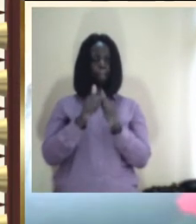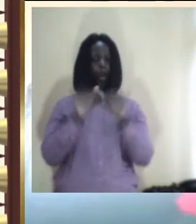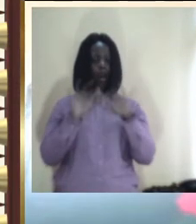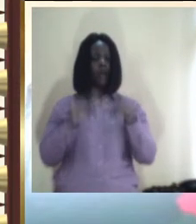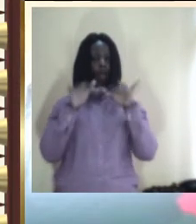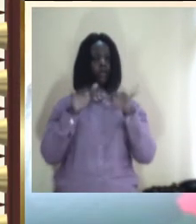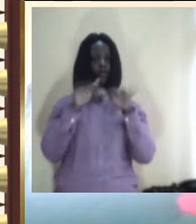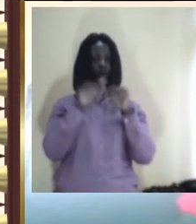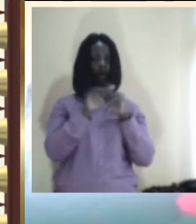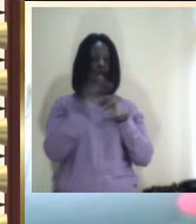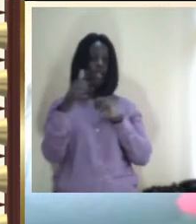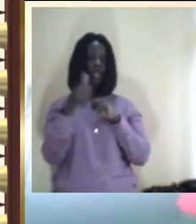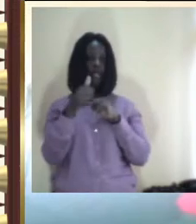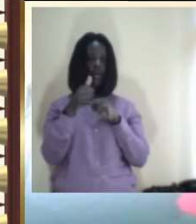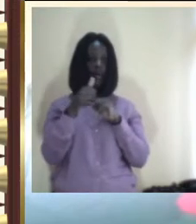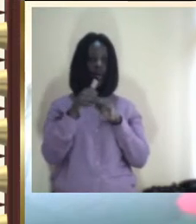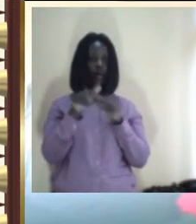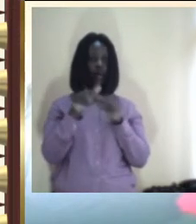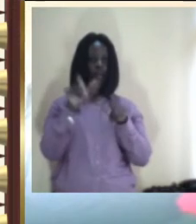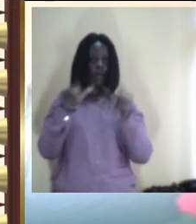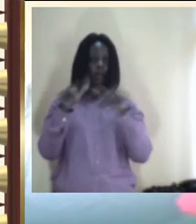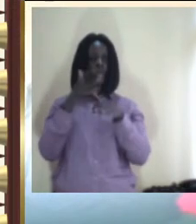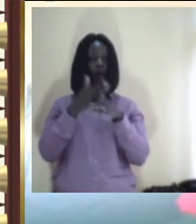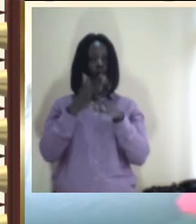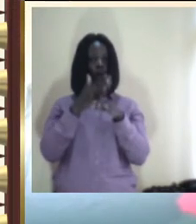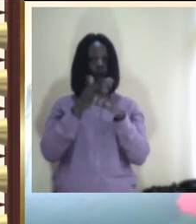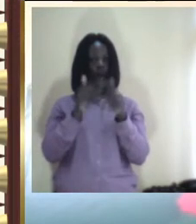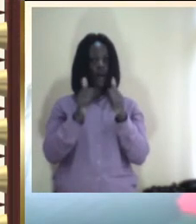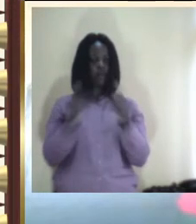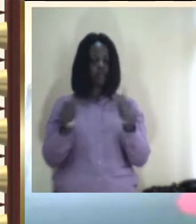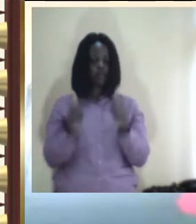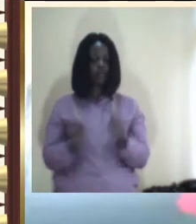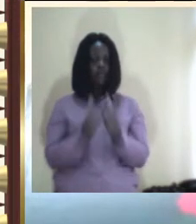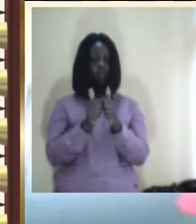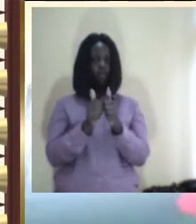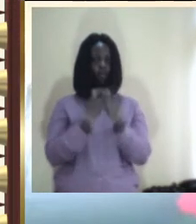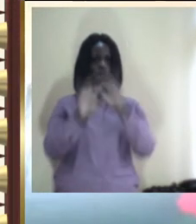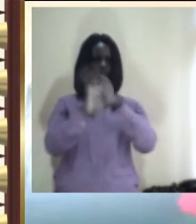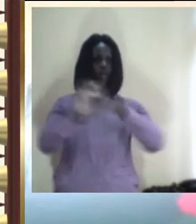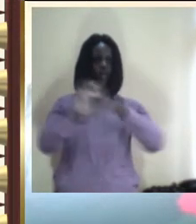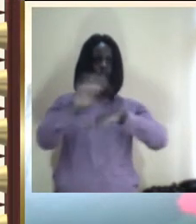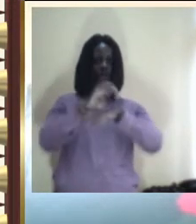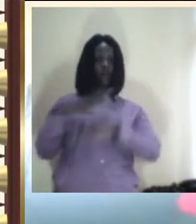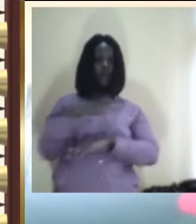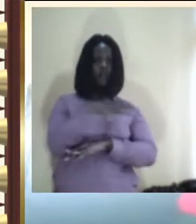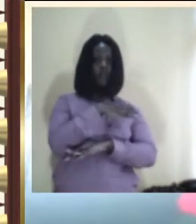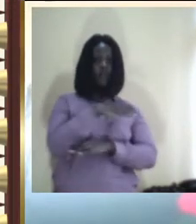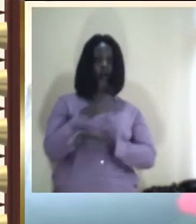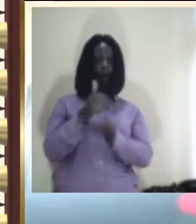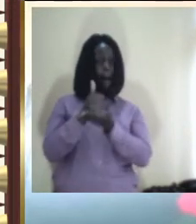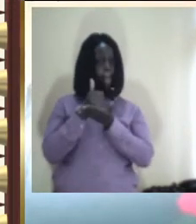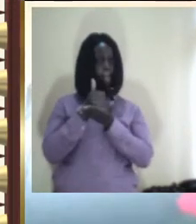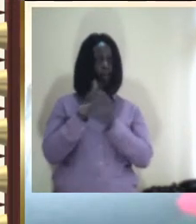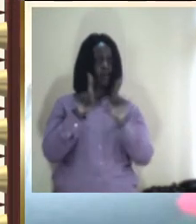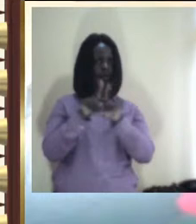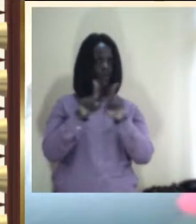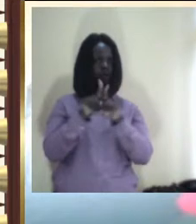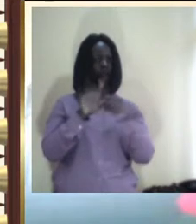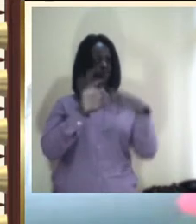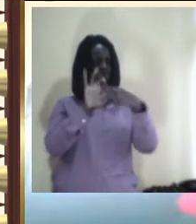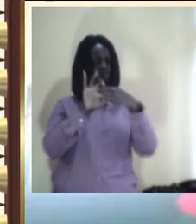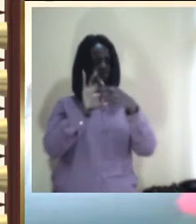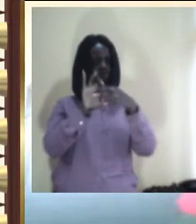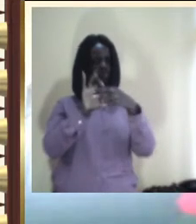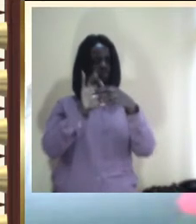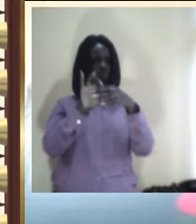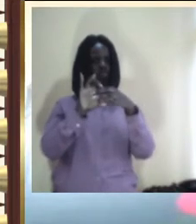also our colleagues in the Executive Council for the support and the cooperation that we have been receiving